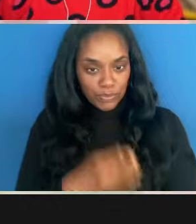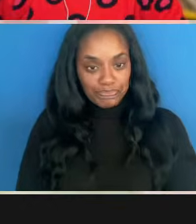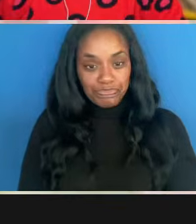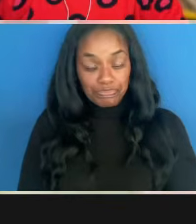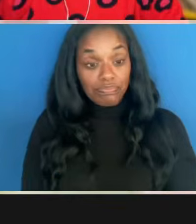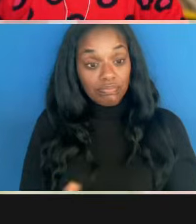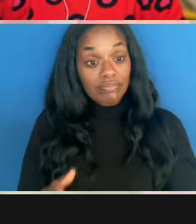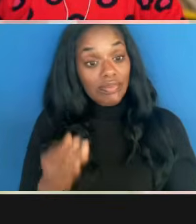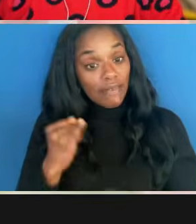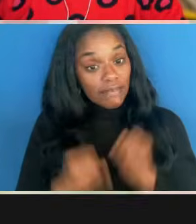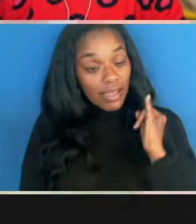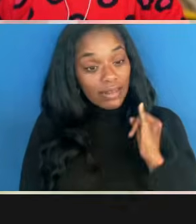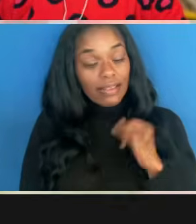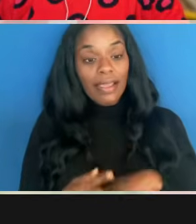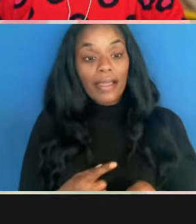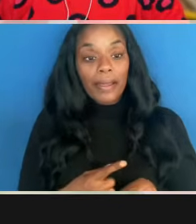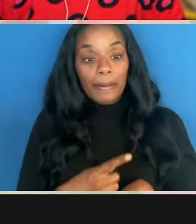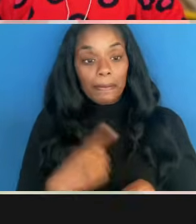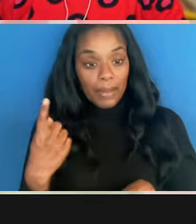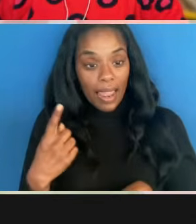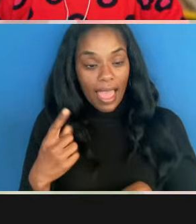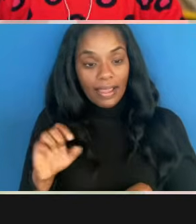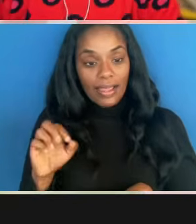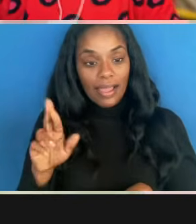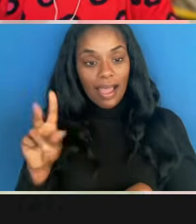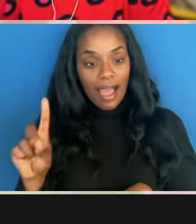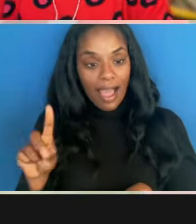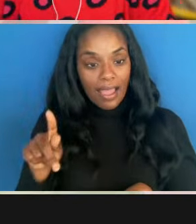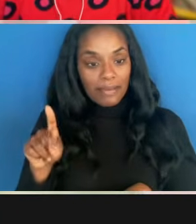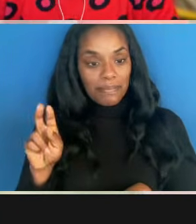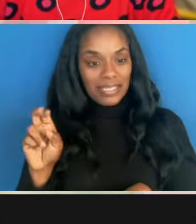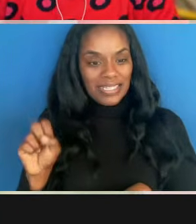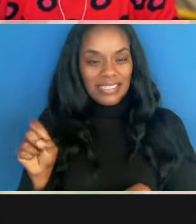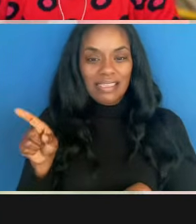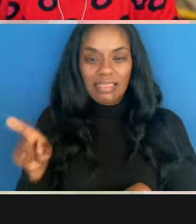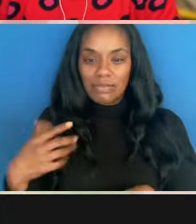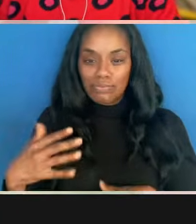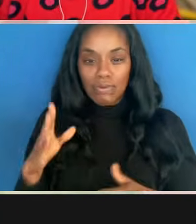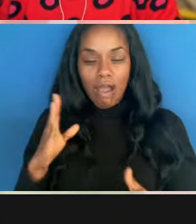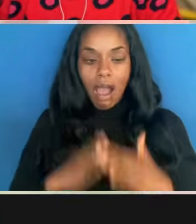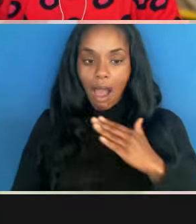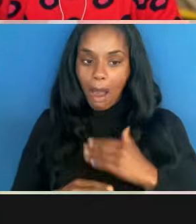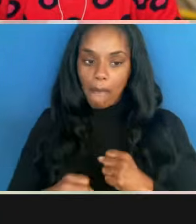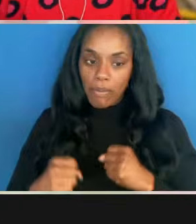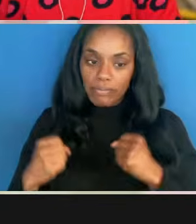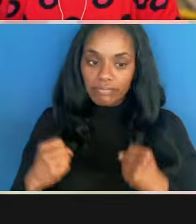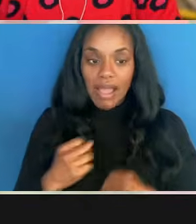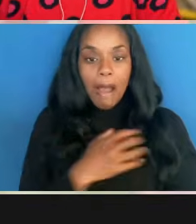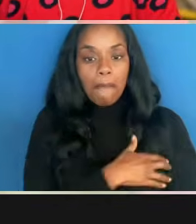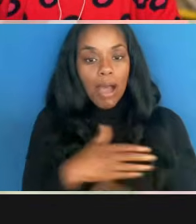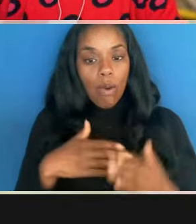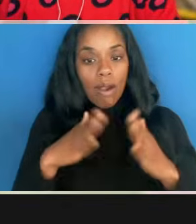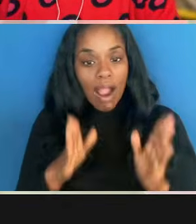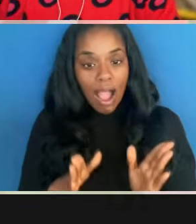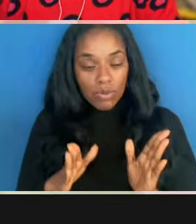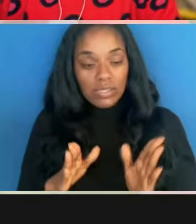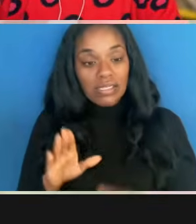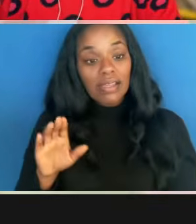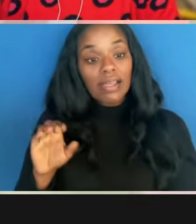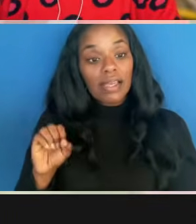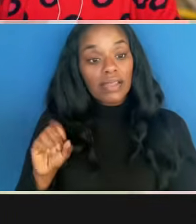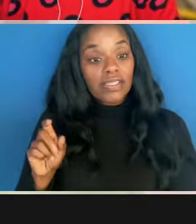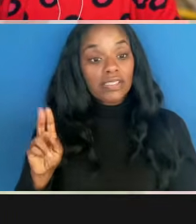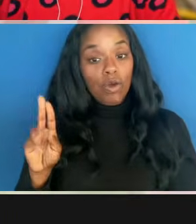black-eyed peas. So these are a humble powerhouse. Soluble fiber acts as a sponge to soak up